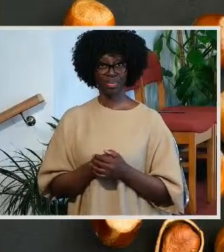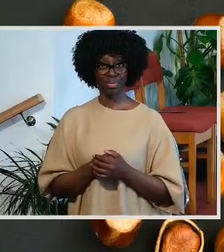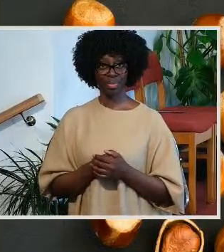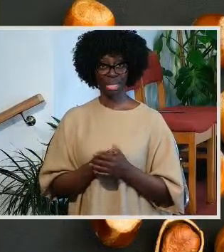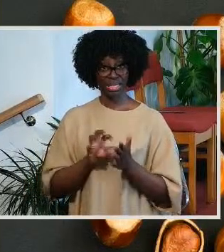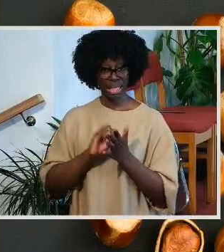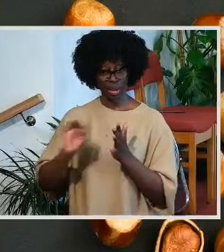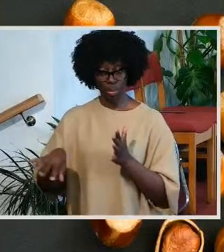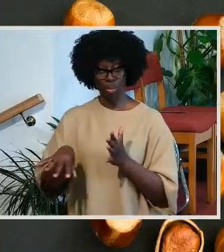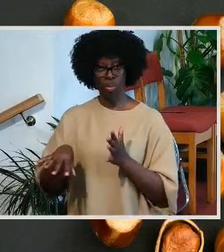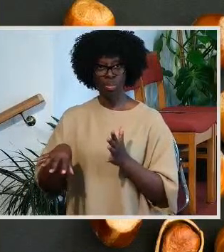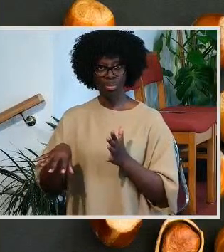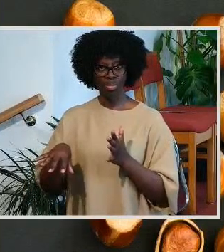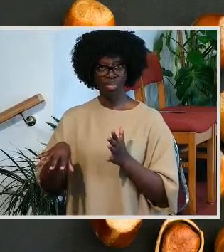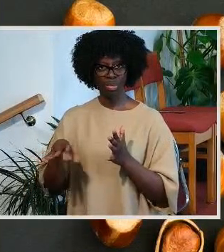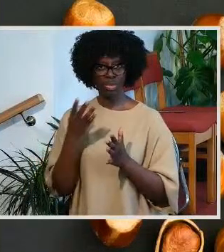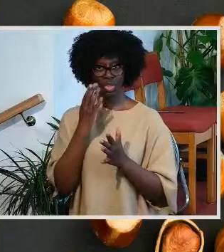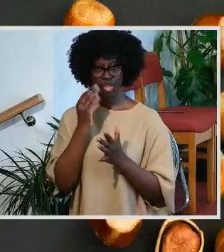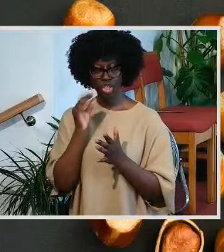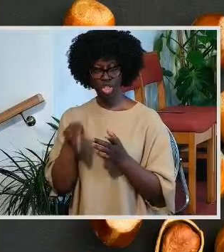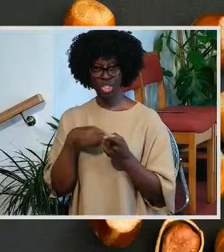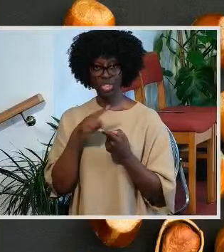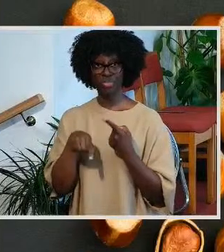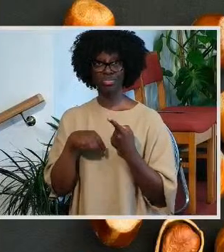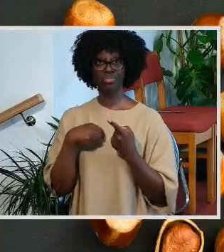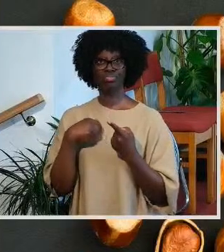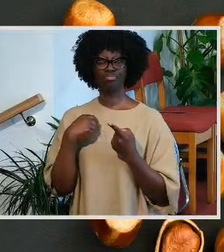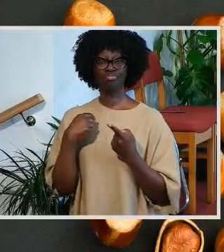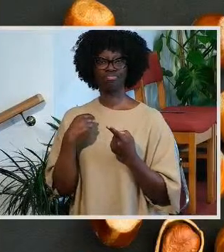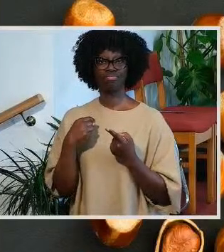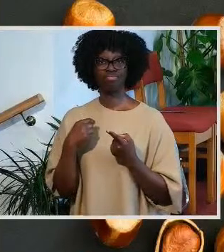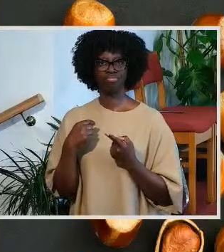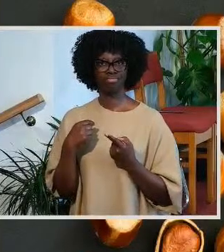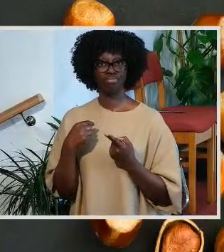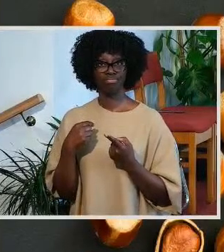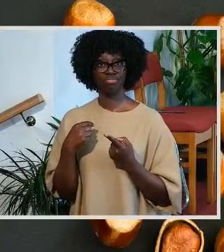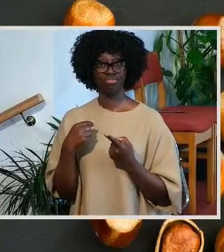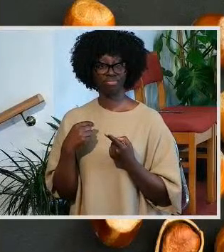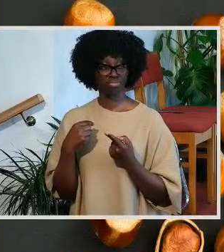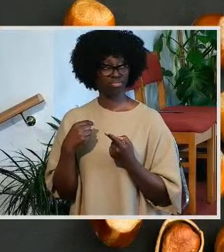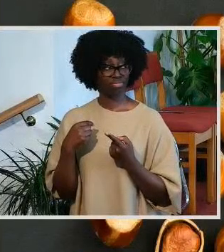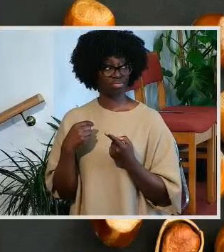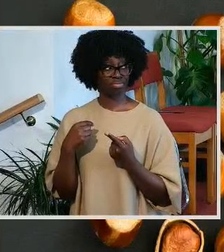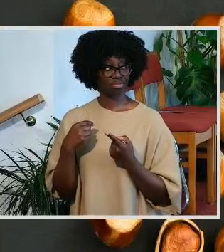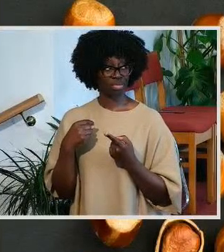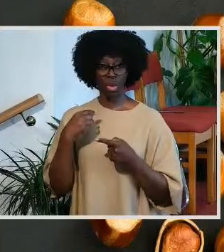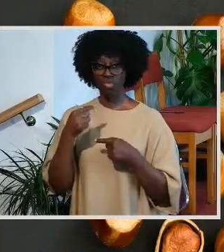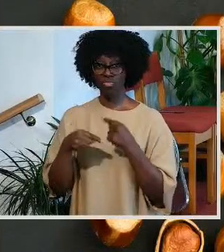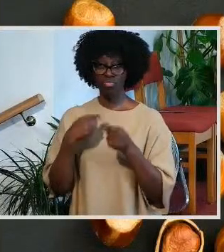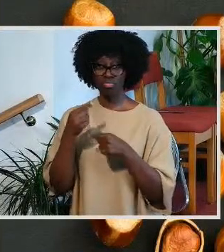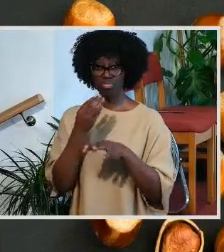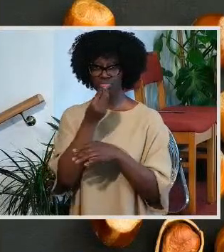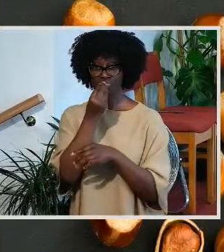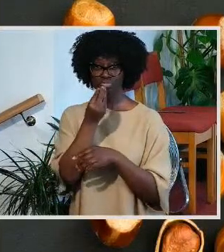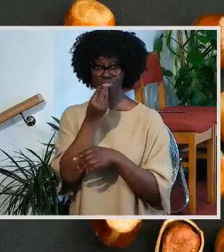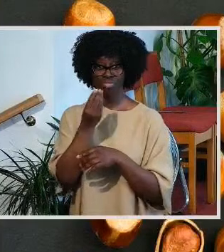remove simple carbohydrates, so things like your sugars, your refined grains,